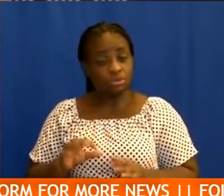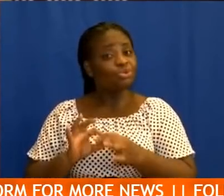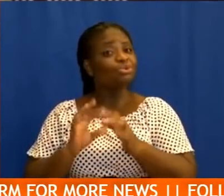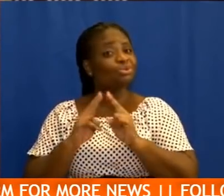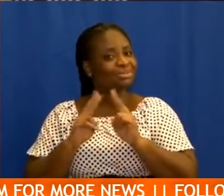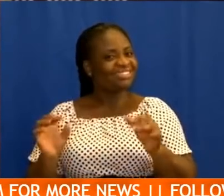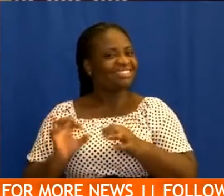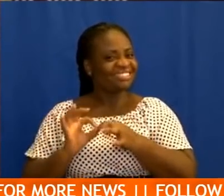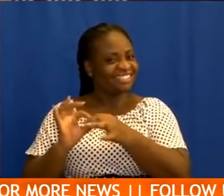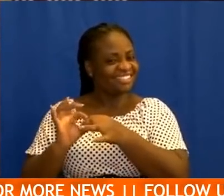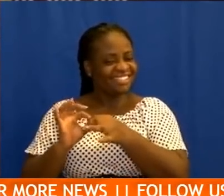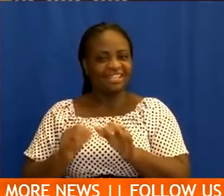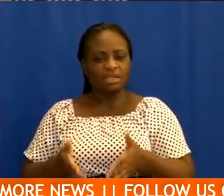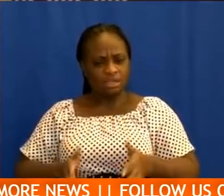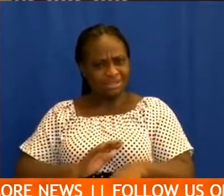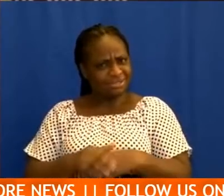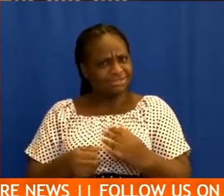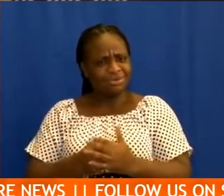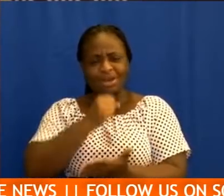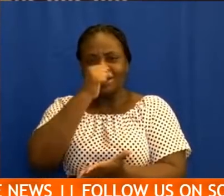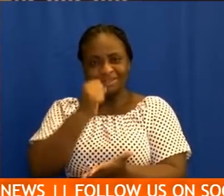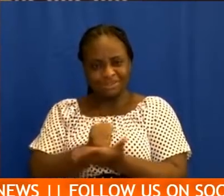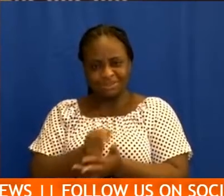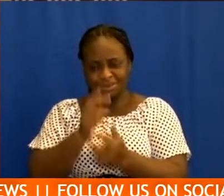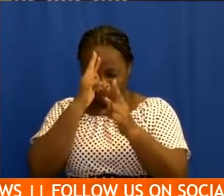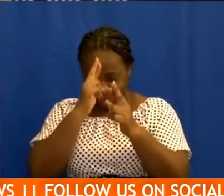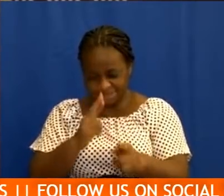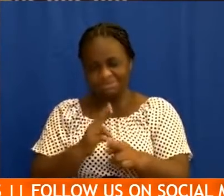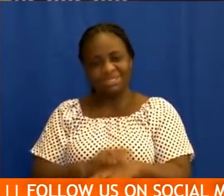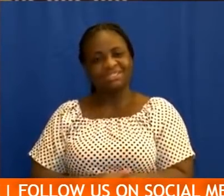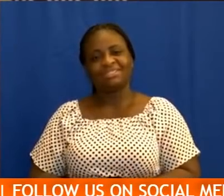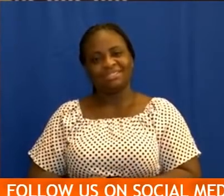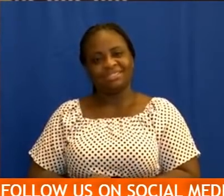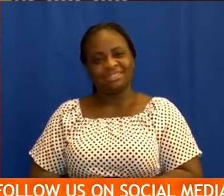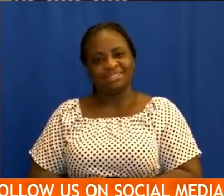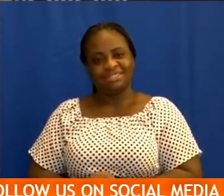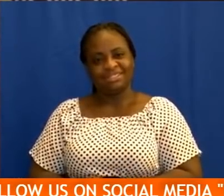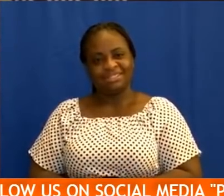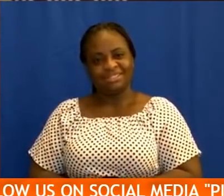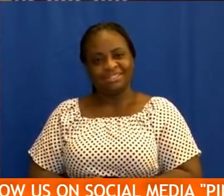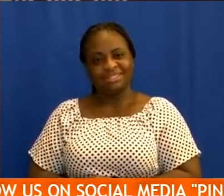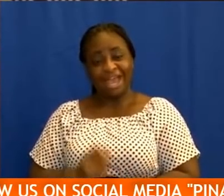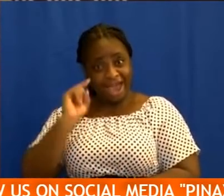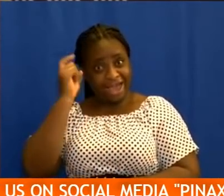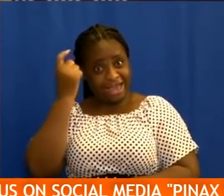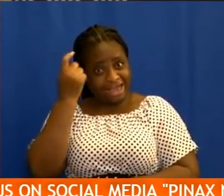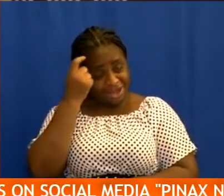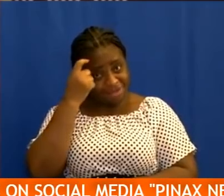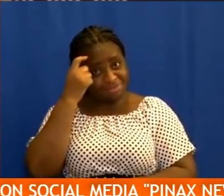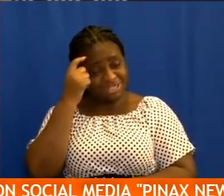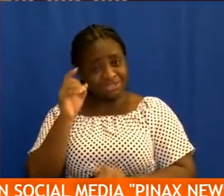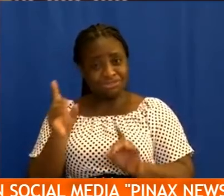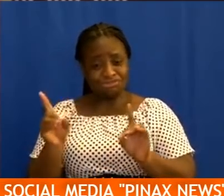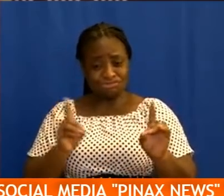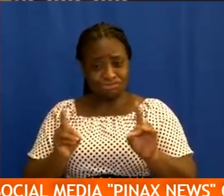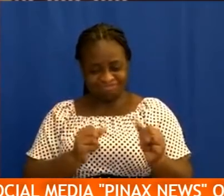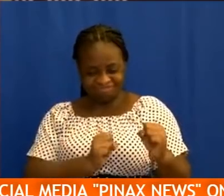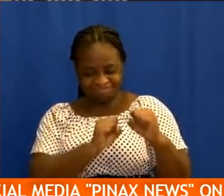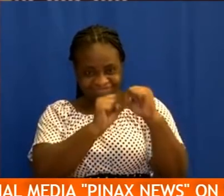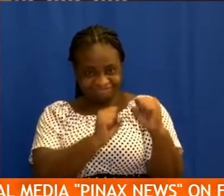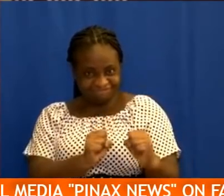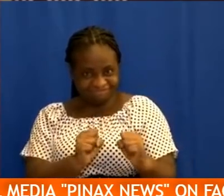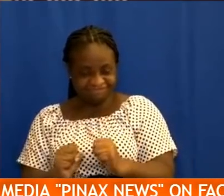let us all ensure that we respect the protocols. Government is intensifying its strategy of